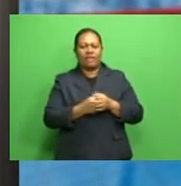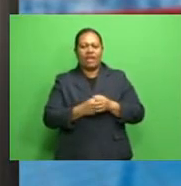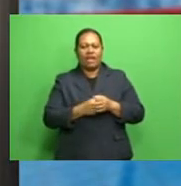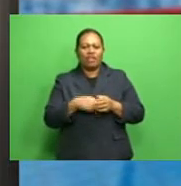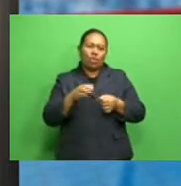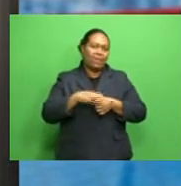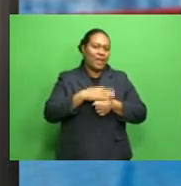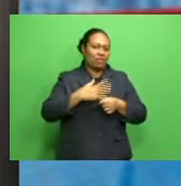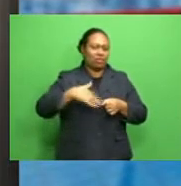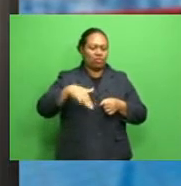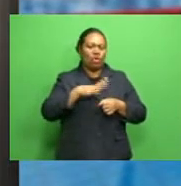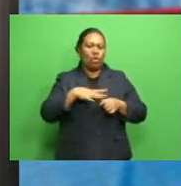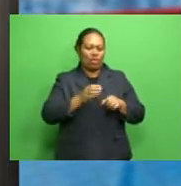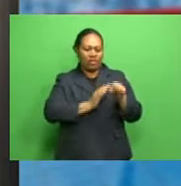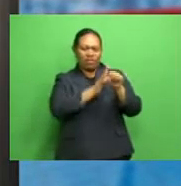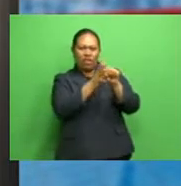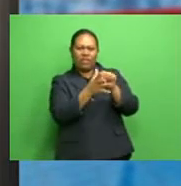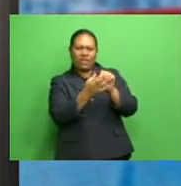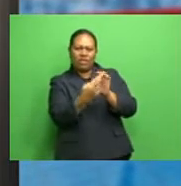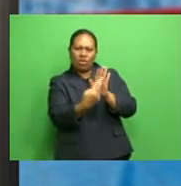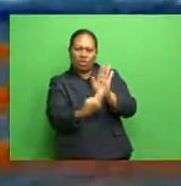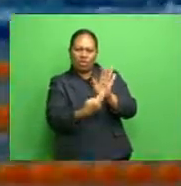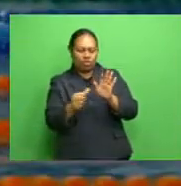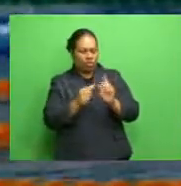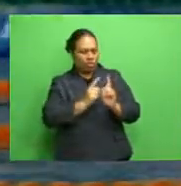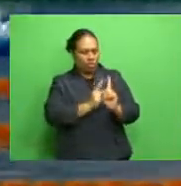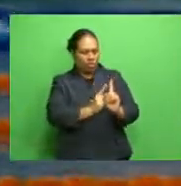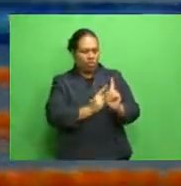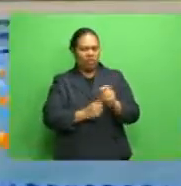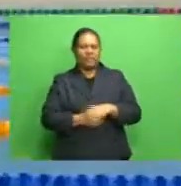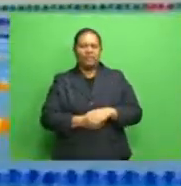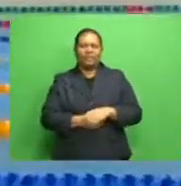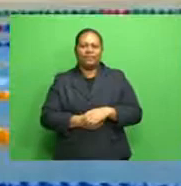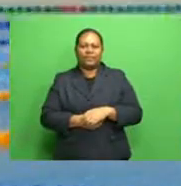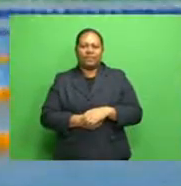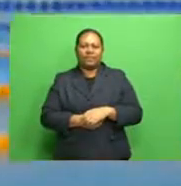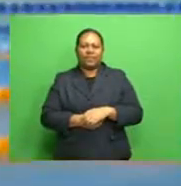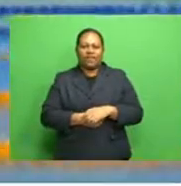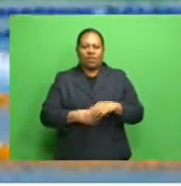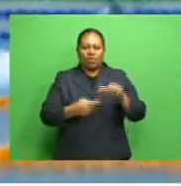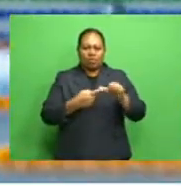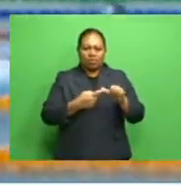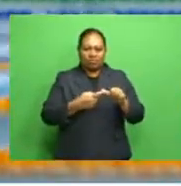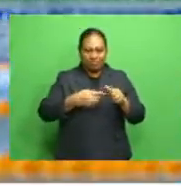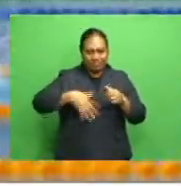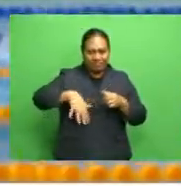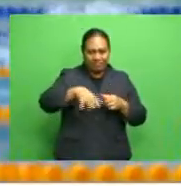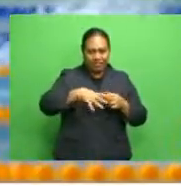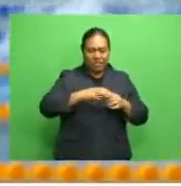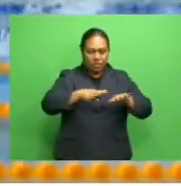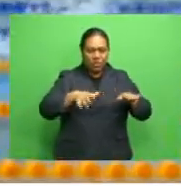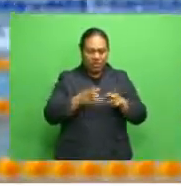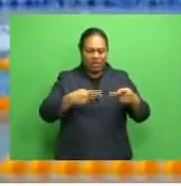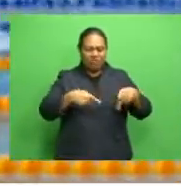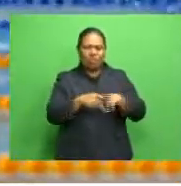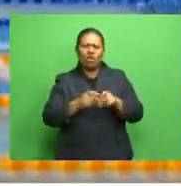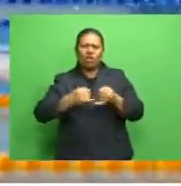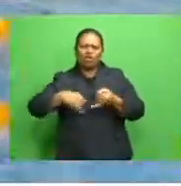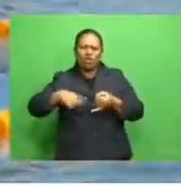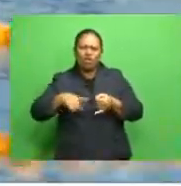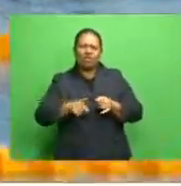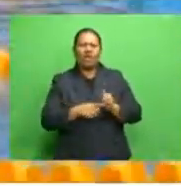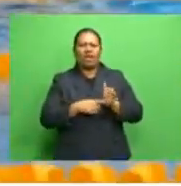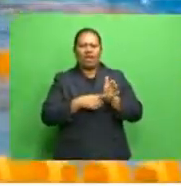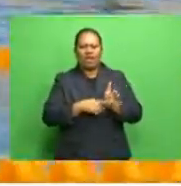are complying with the COVID-19 provisions. Aquatic centers in Suva, Nandi and Lautoka are open for club training only,